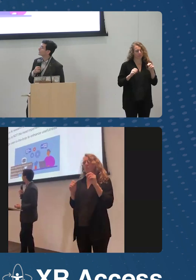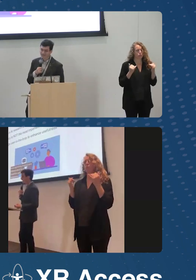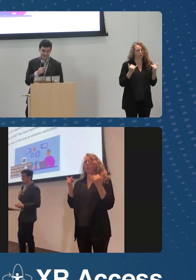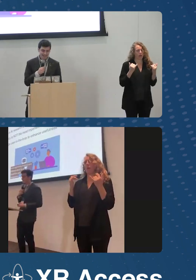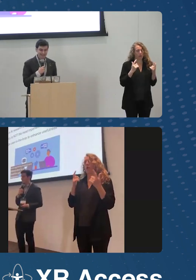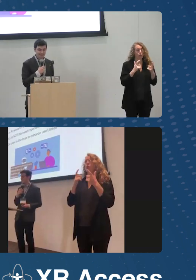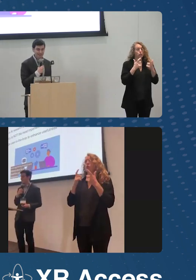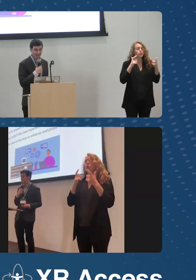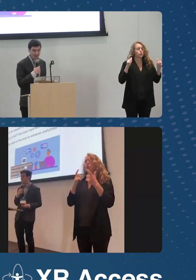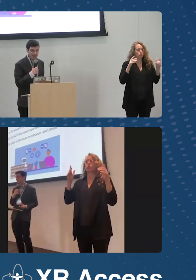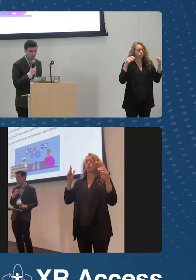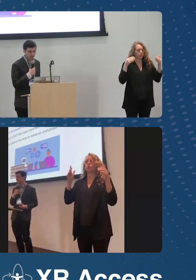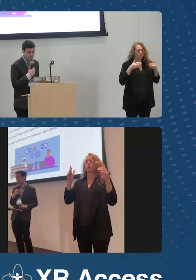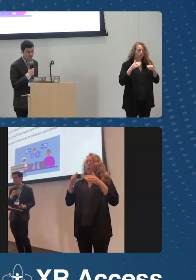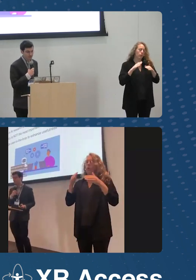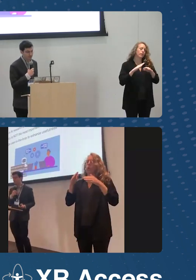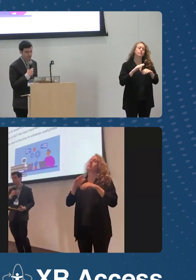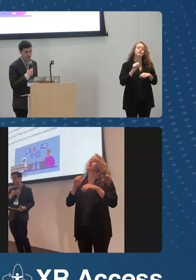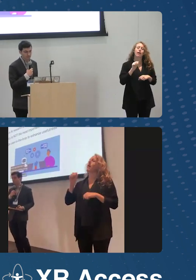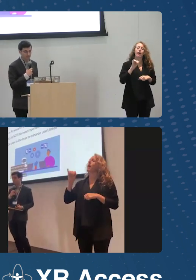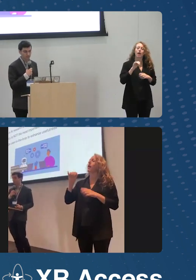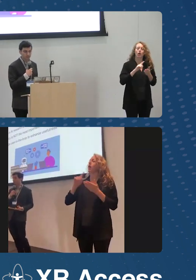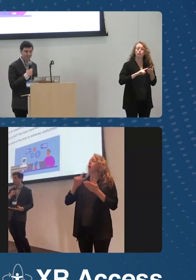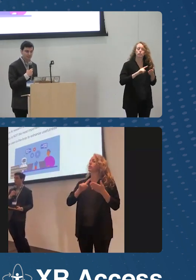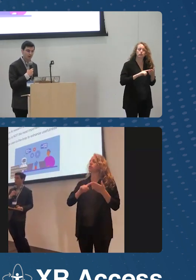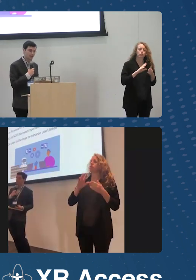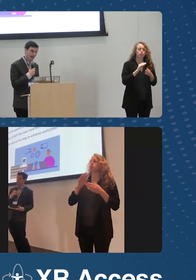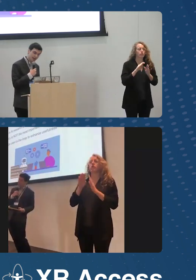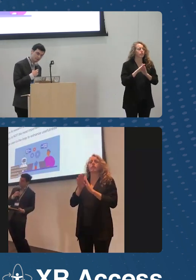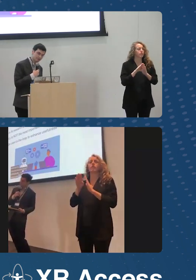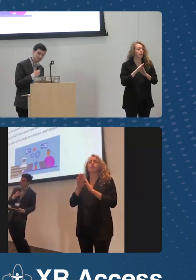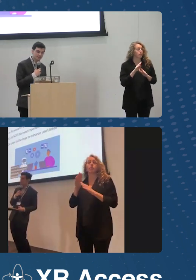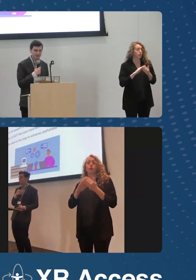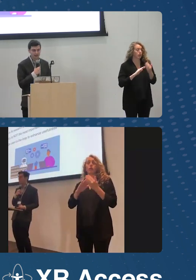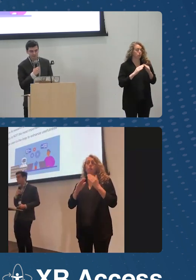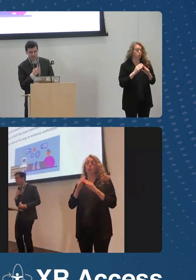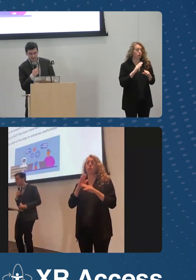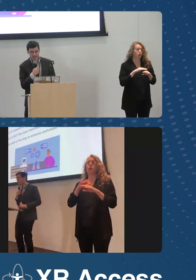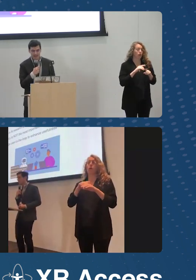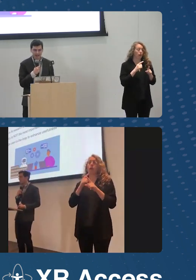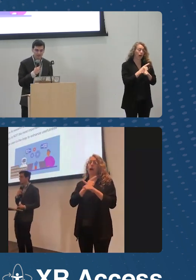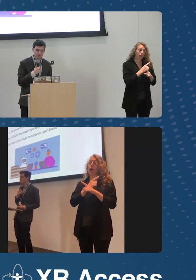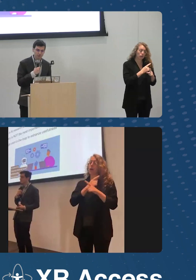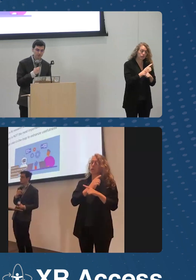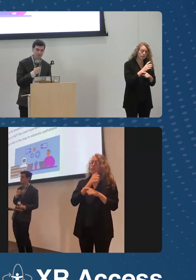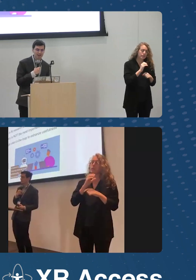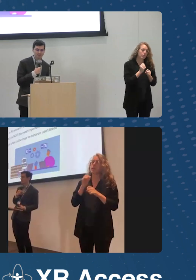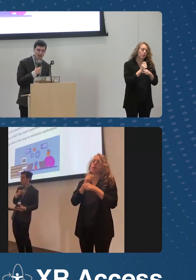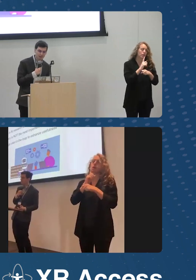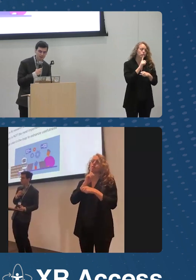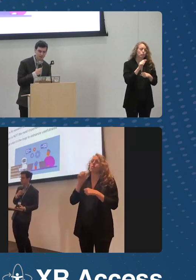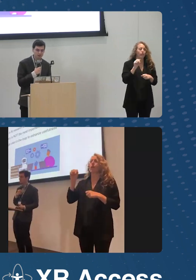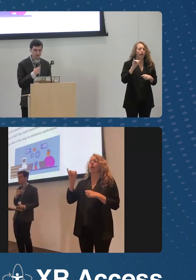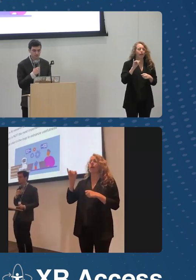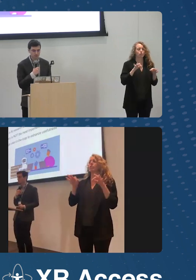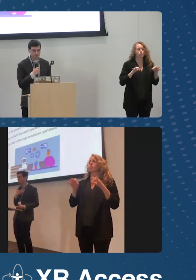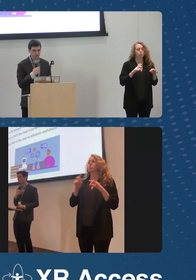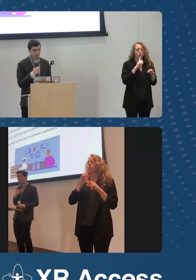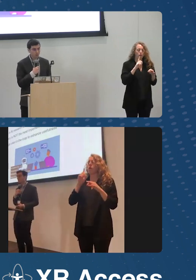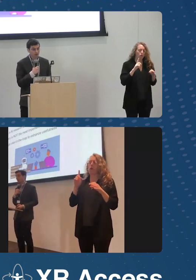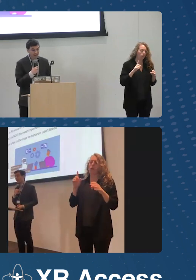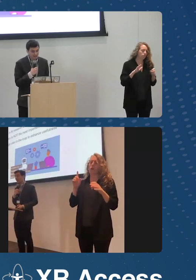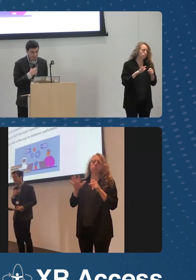now in the AI research and development community on accuracy and making AI descriptions as accurate as